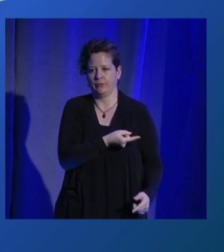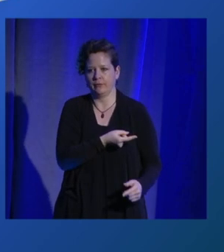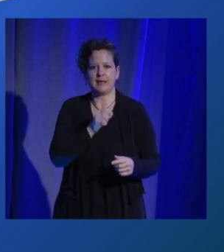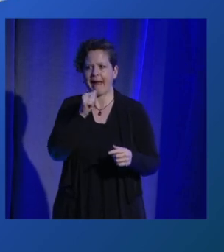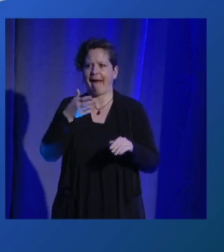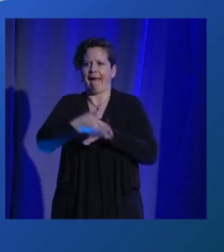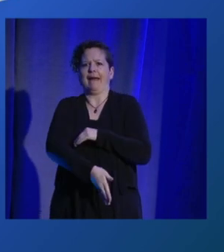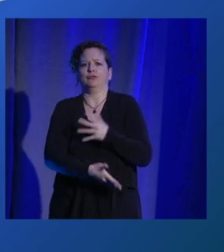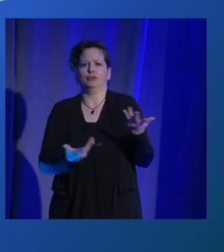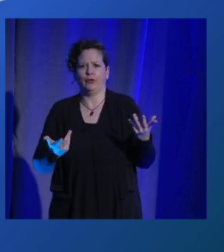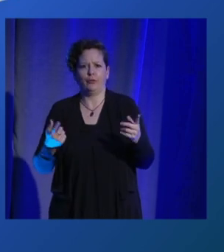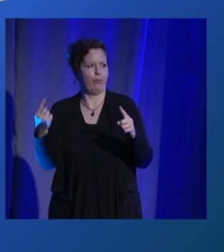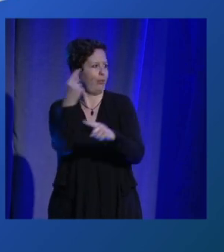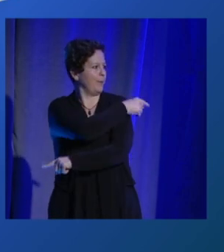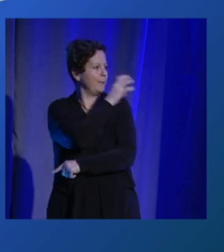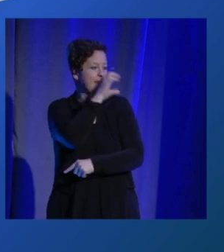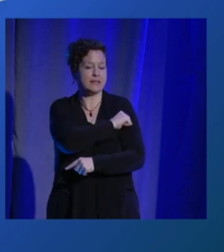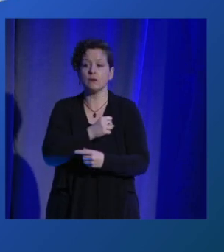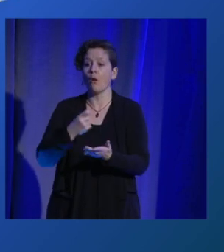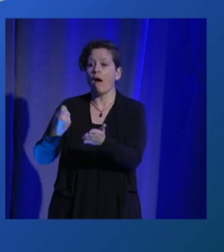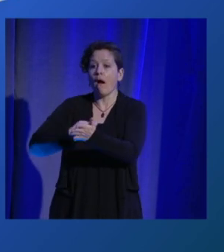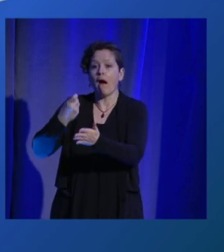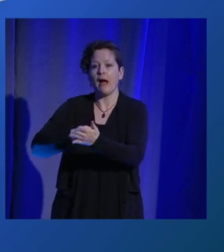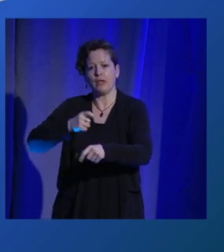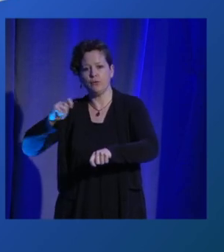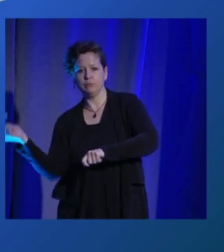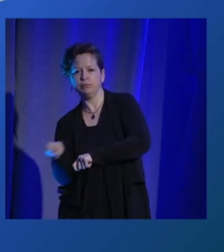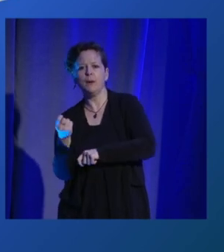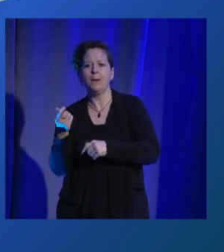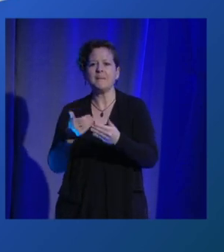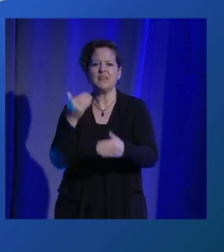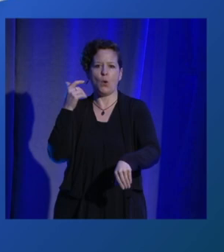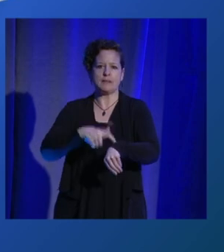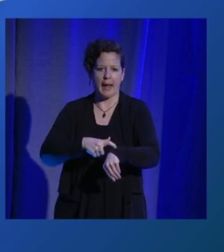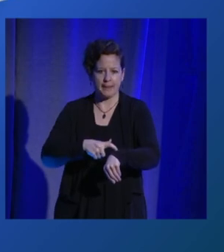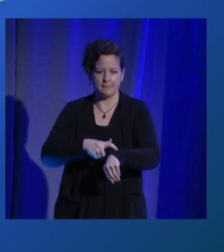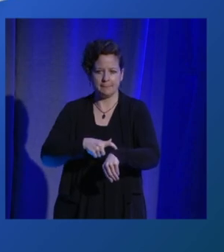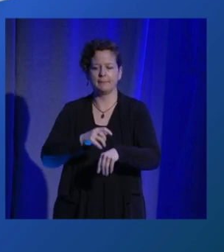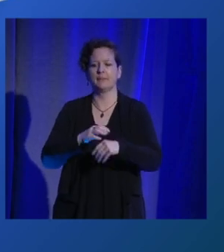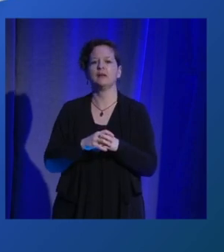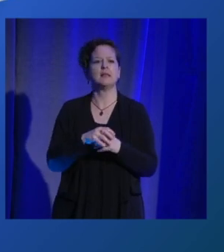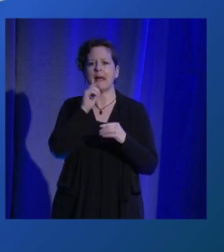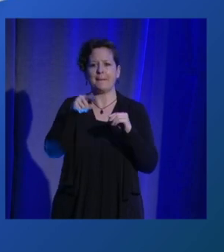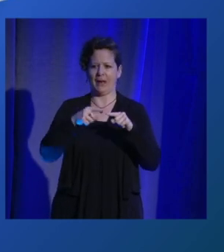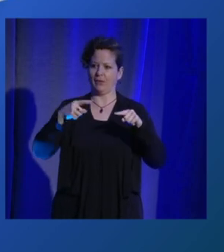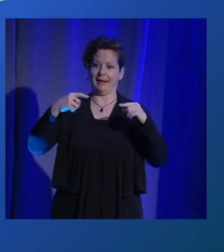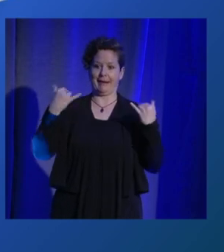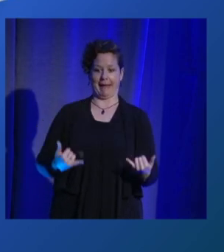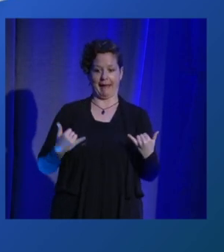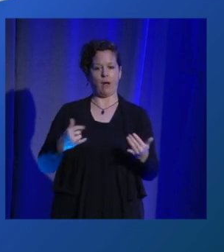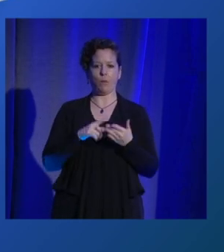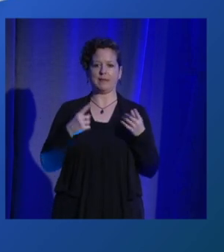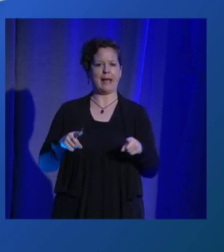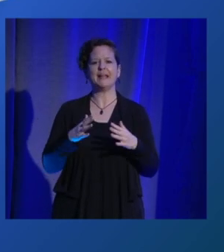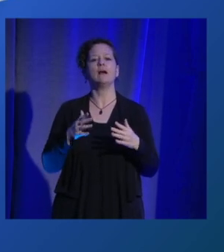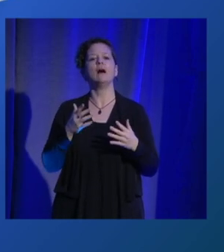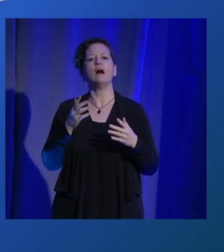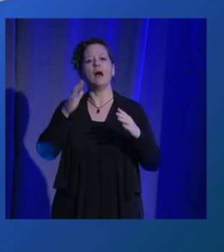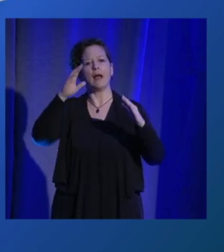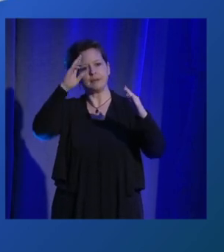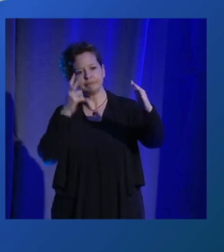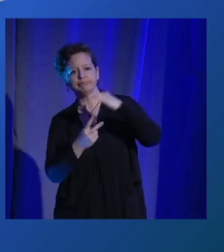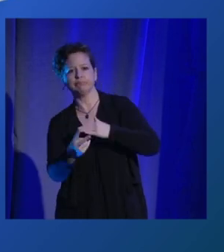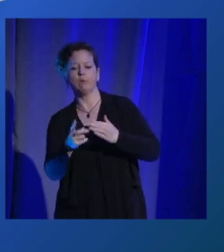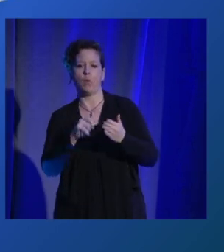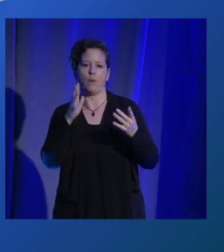actually going to drive that puck in to the into the net it's not just about where we are at this moment it's about where we're going to be in